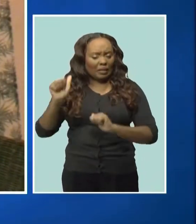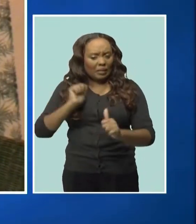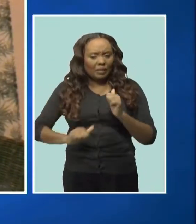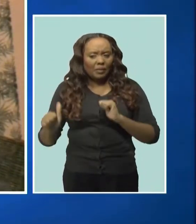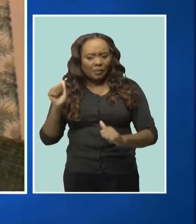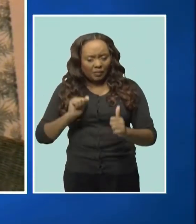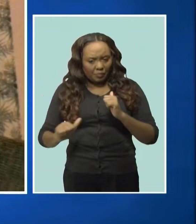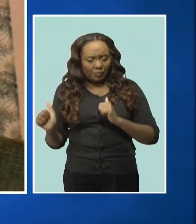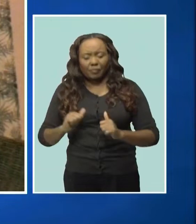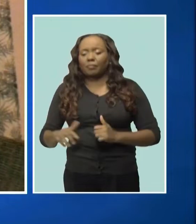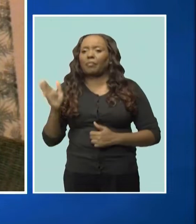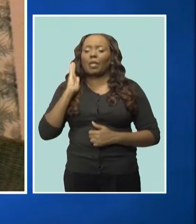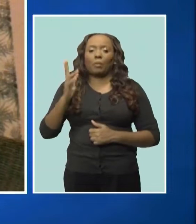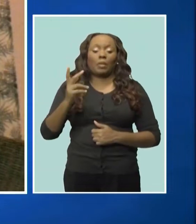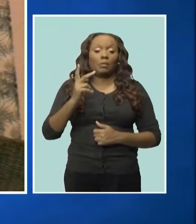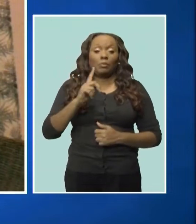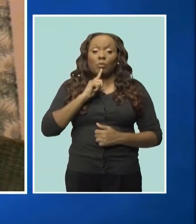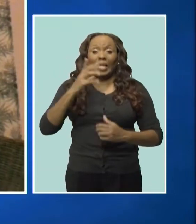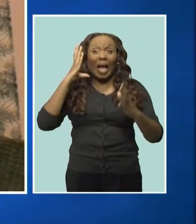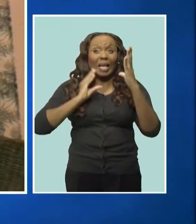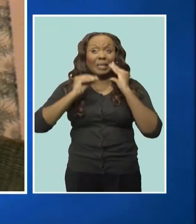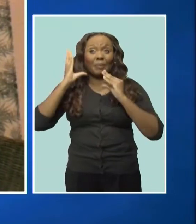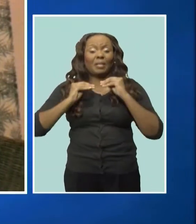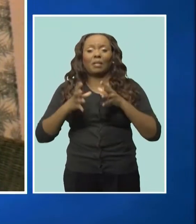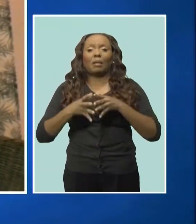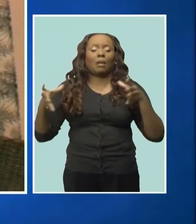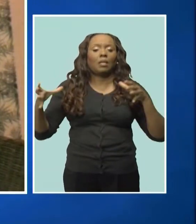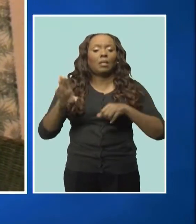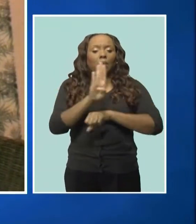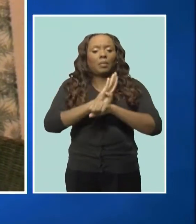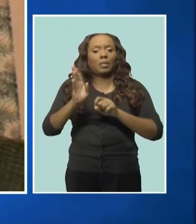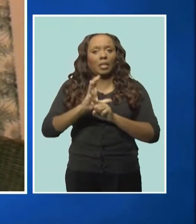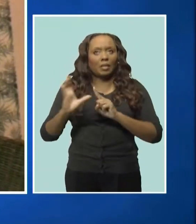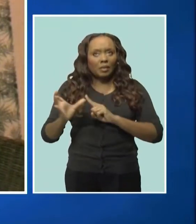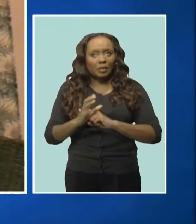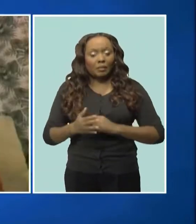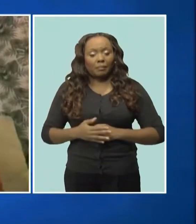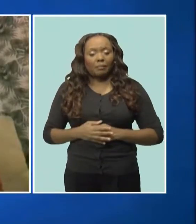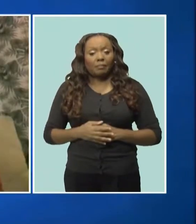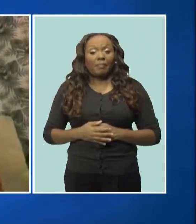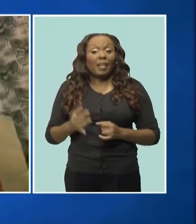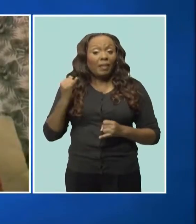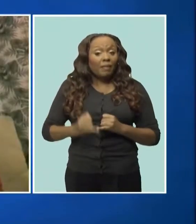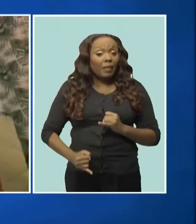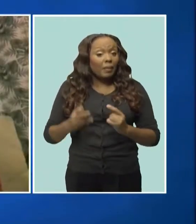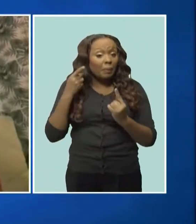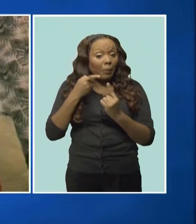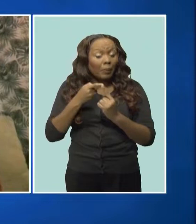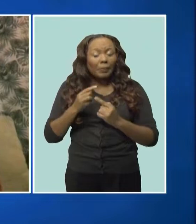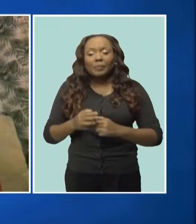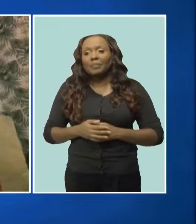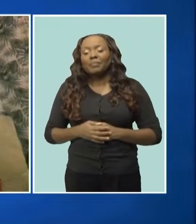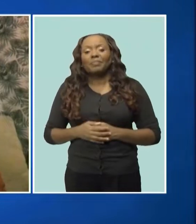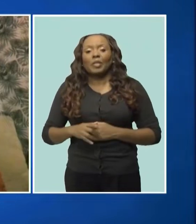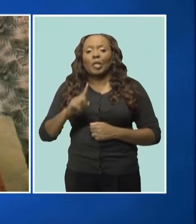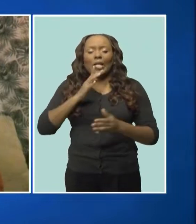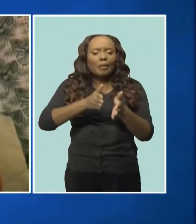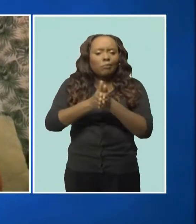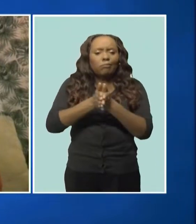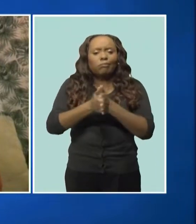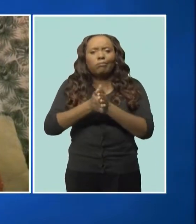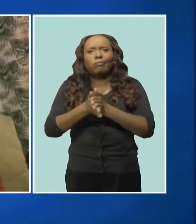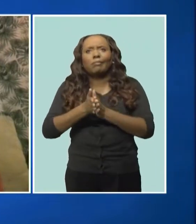them to see the fullness and experience the fullness of Barbados. One of the final things I do want to say is that we're very excited as well to have